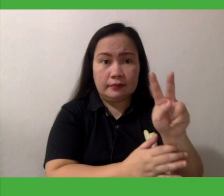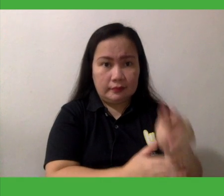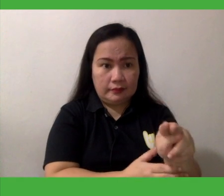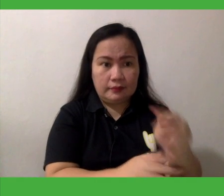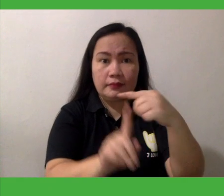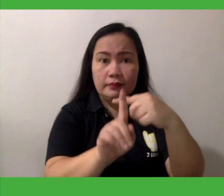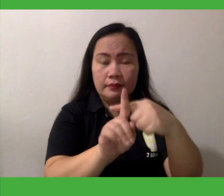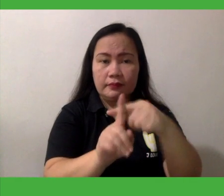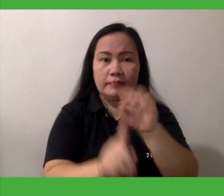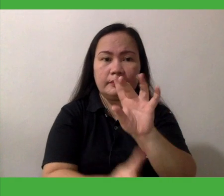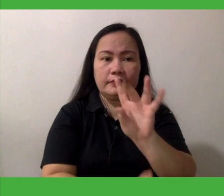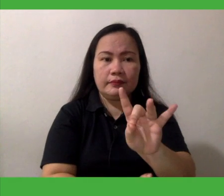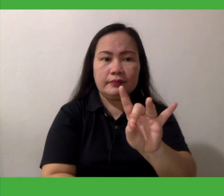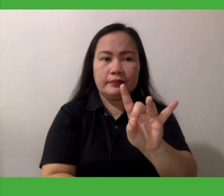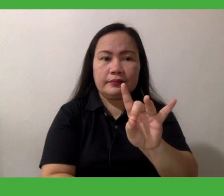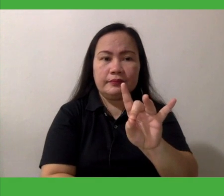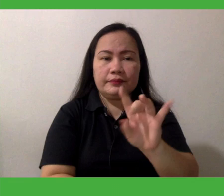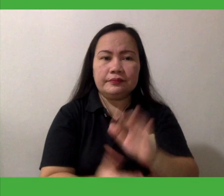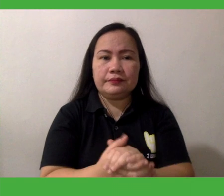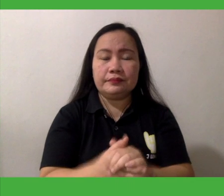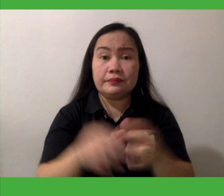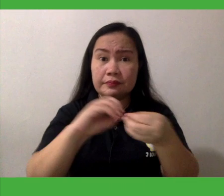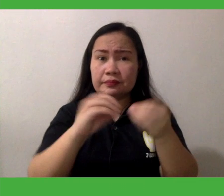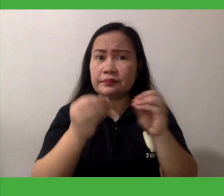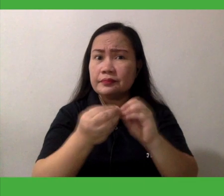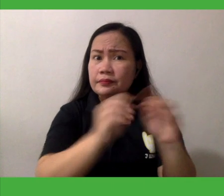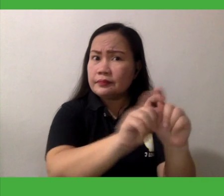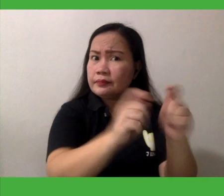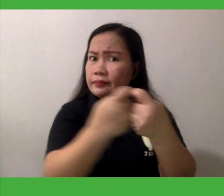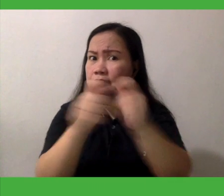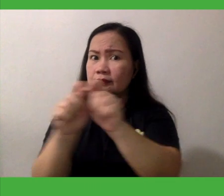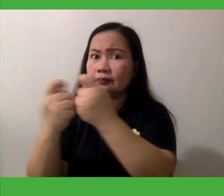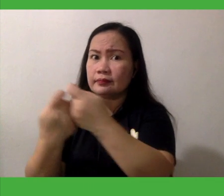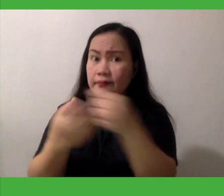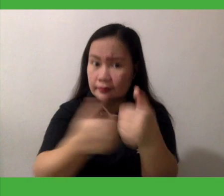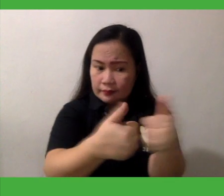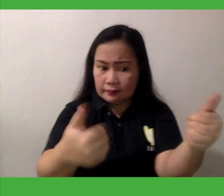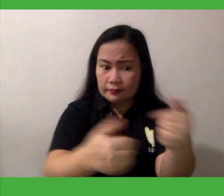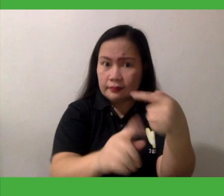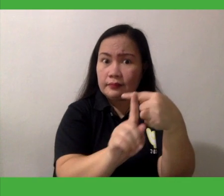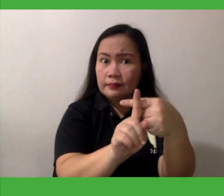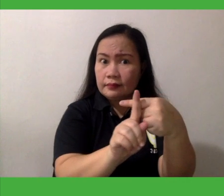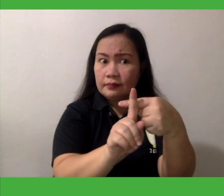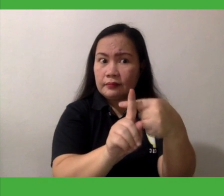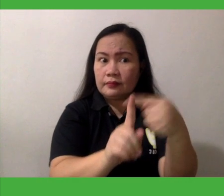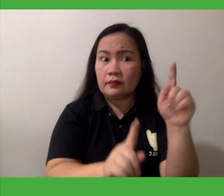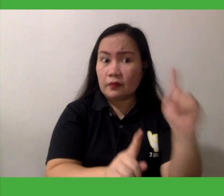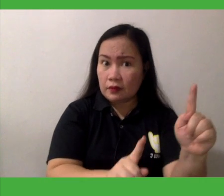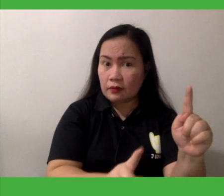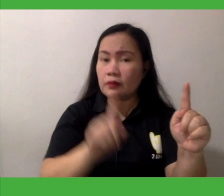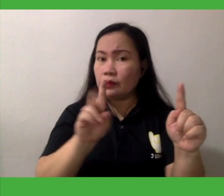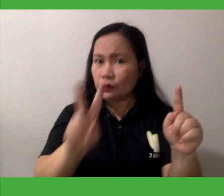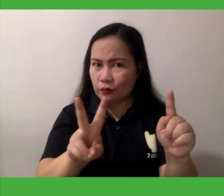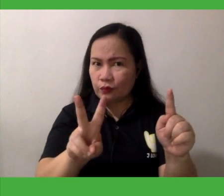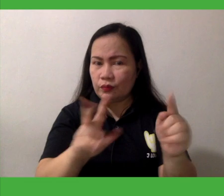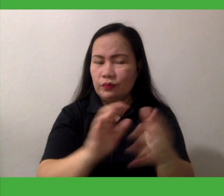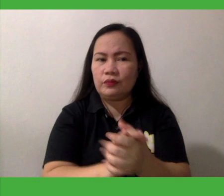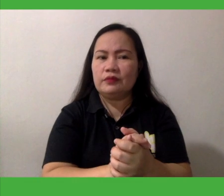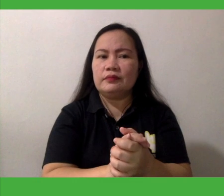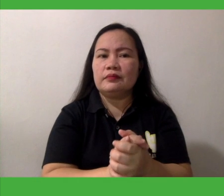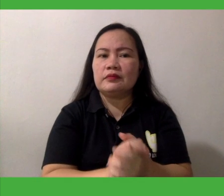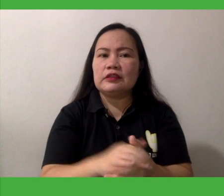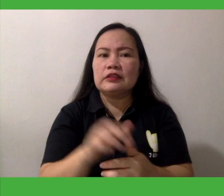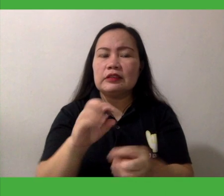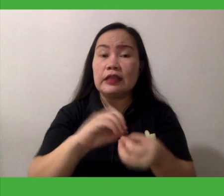2. So, I have 5mn plus 8. So, number of terms, ito ang naghihiwalay sa kanila. So,